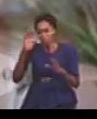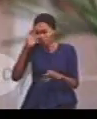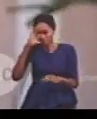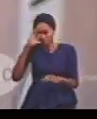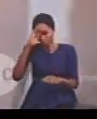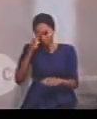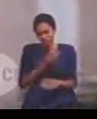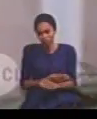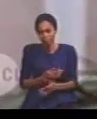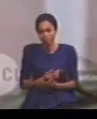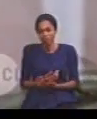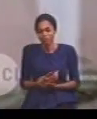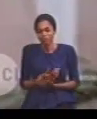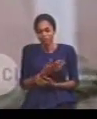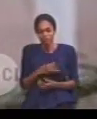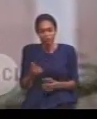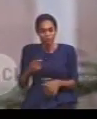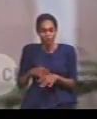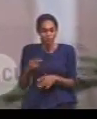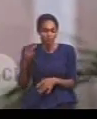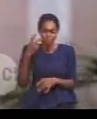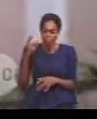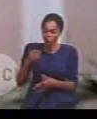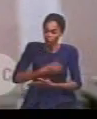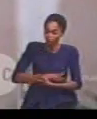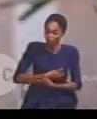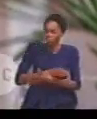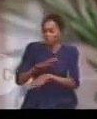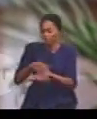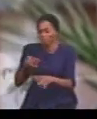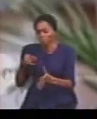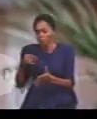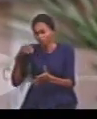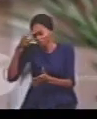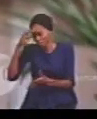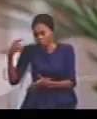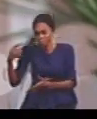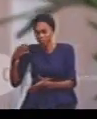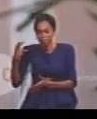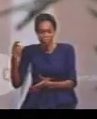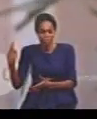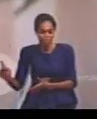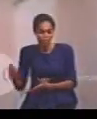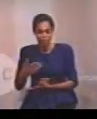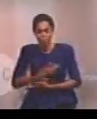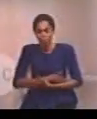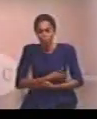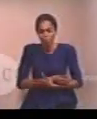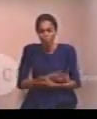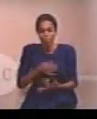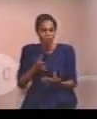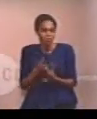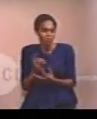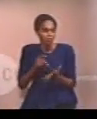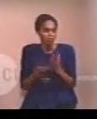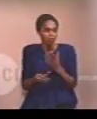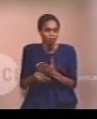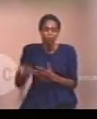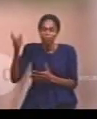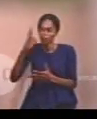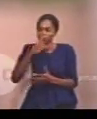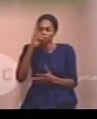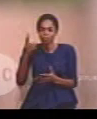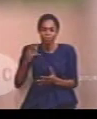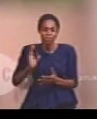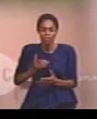called him, anytime I look at him, I called him GCK baby, because it is through this program that God used our Father in the Lord to